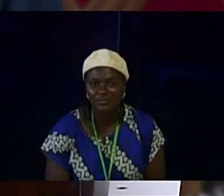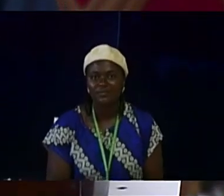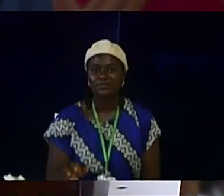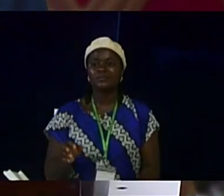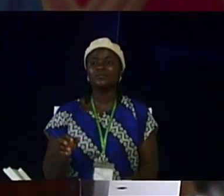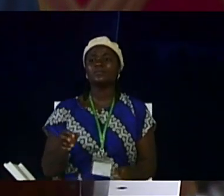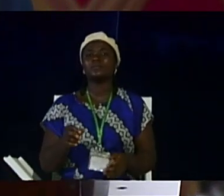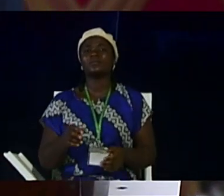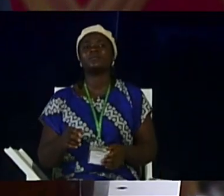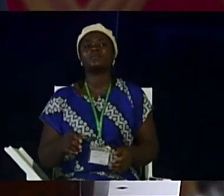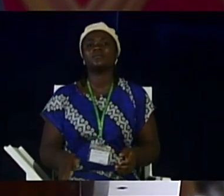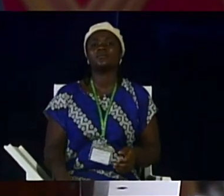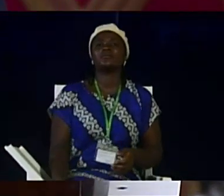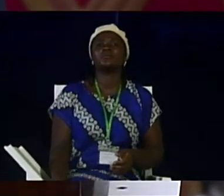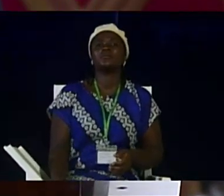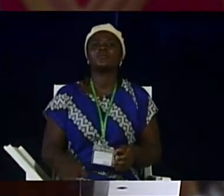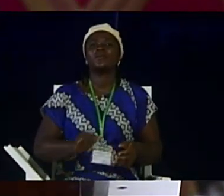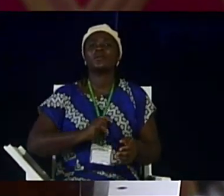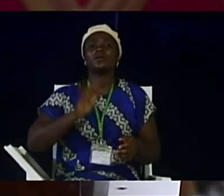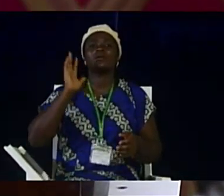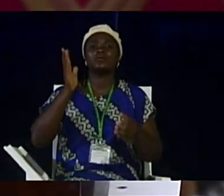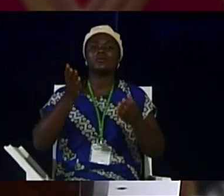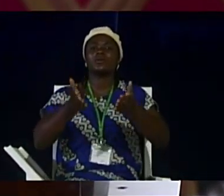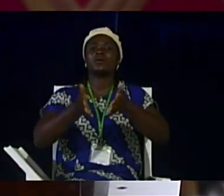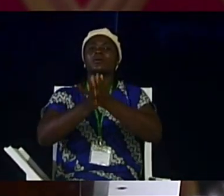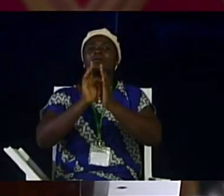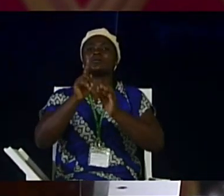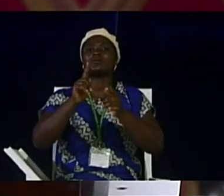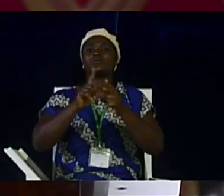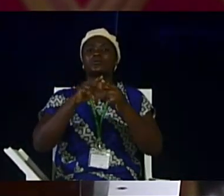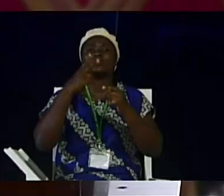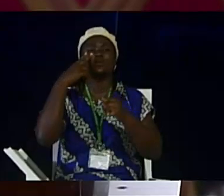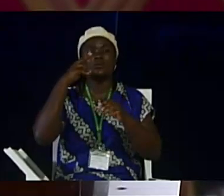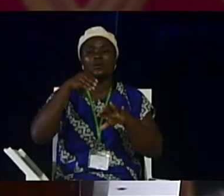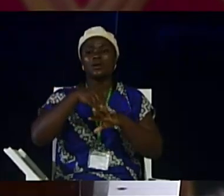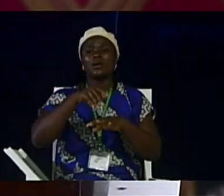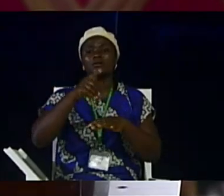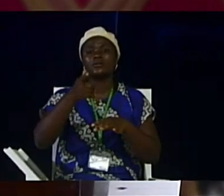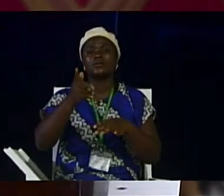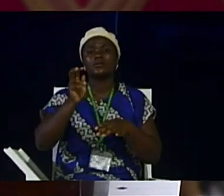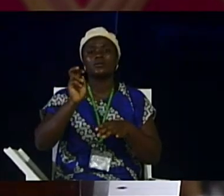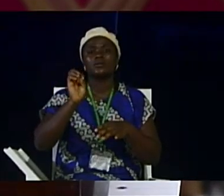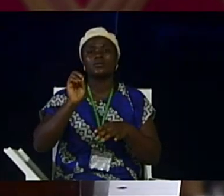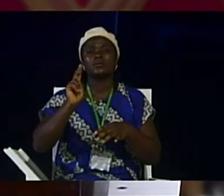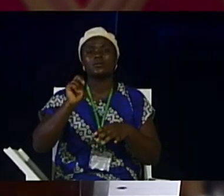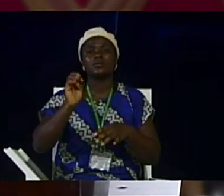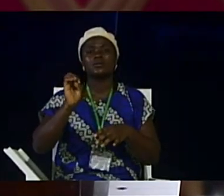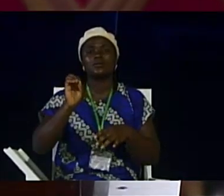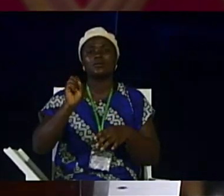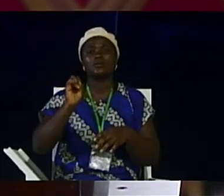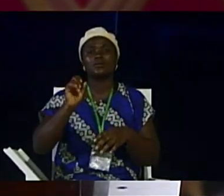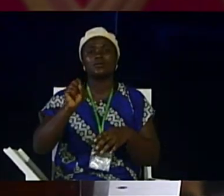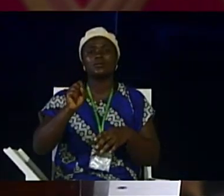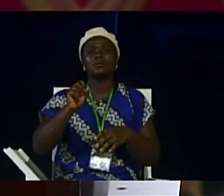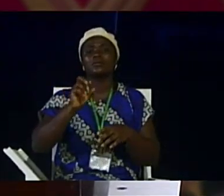would ask you to please look at Genesis chapter number 17, verse 1.